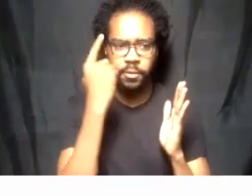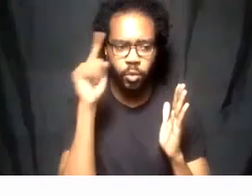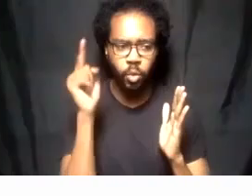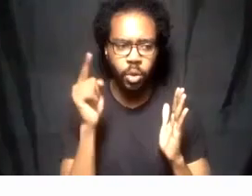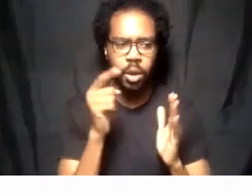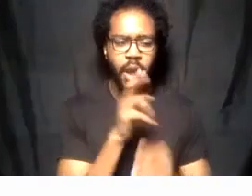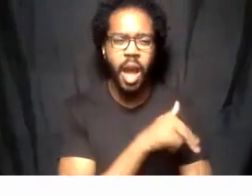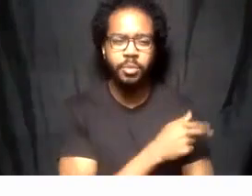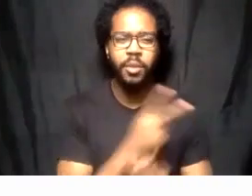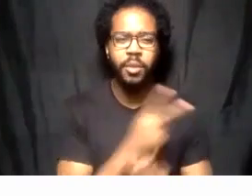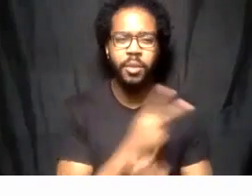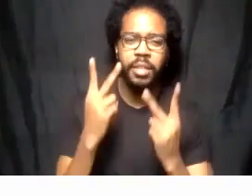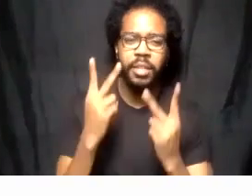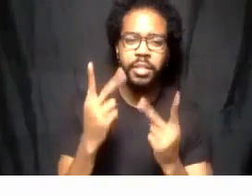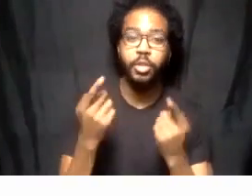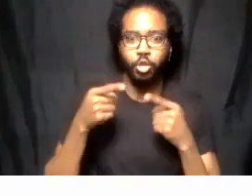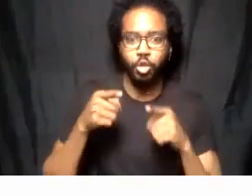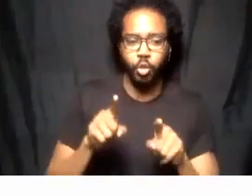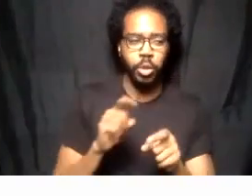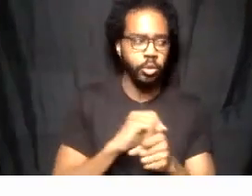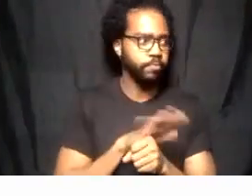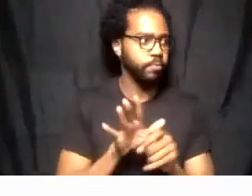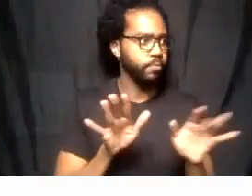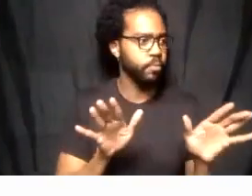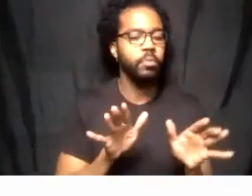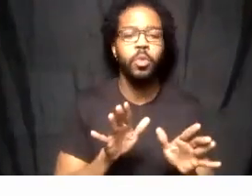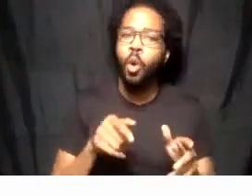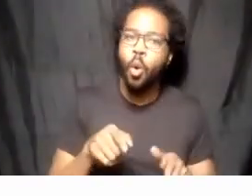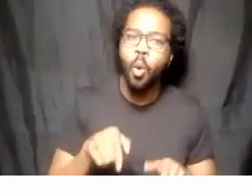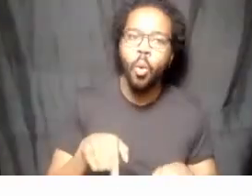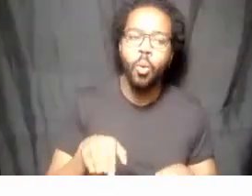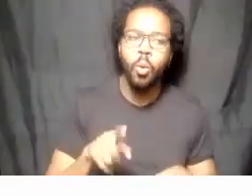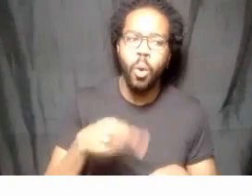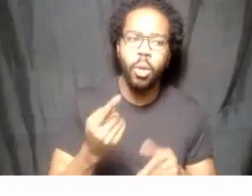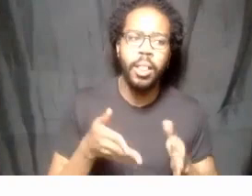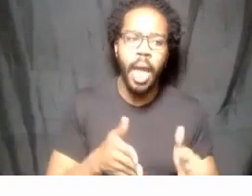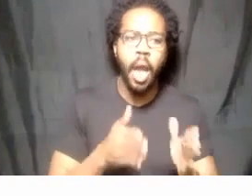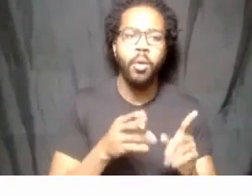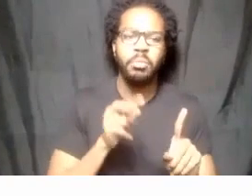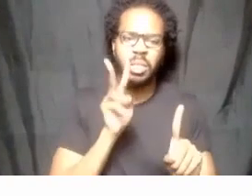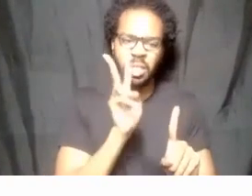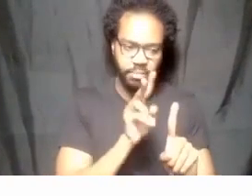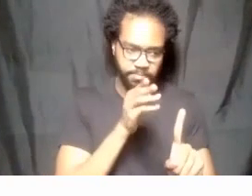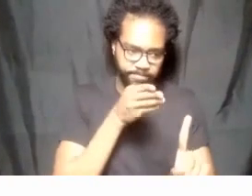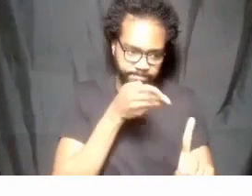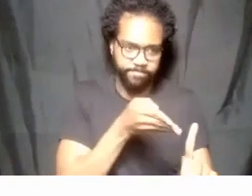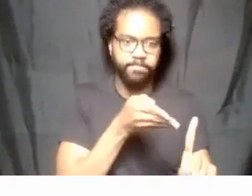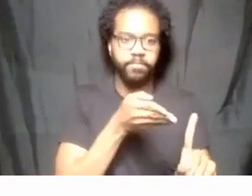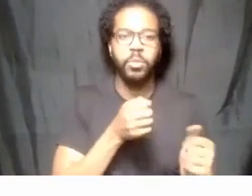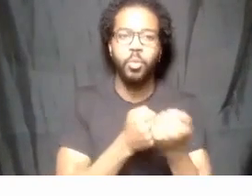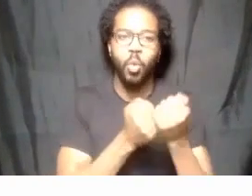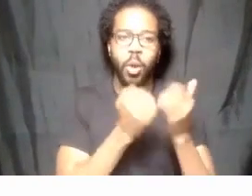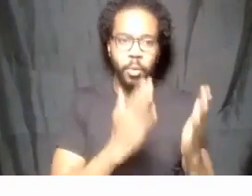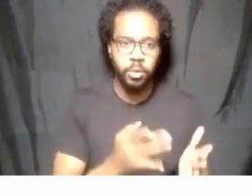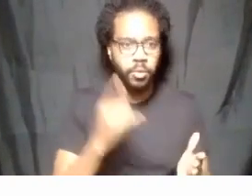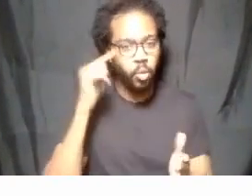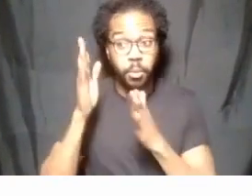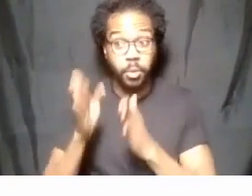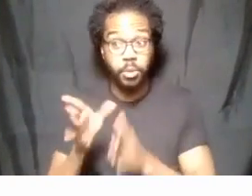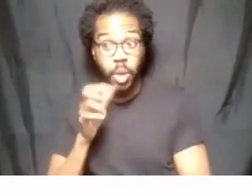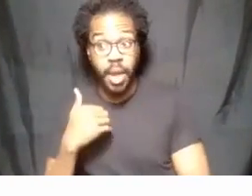to expressly allow for a designated support person for patients with developmental disabilities. How will DDS